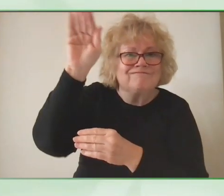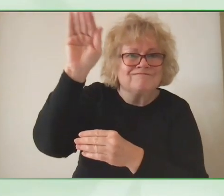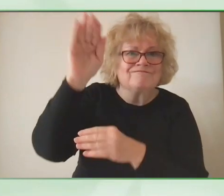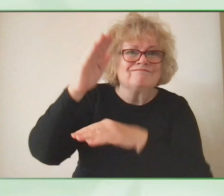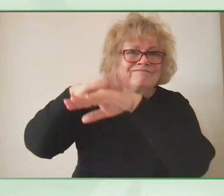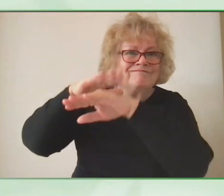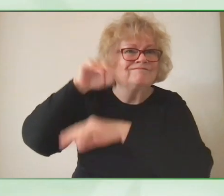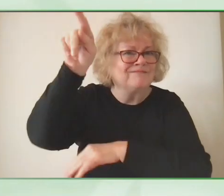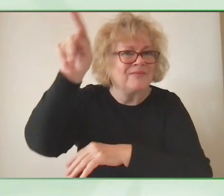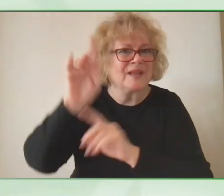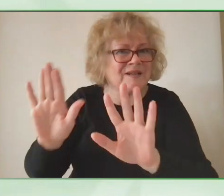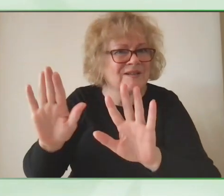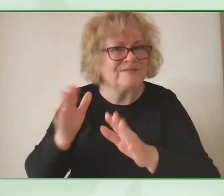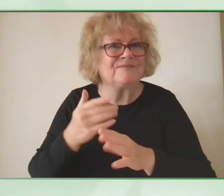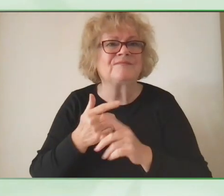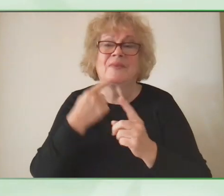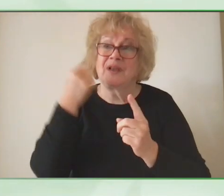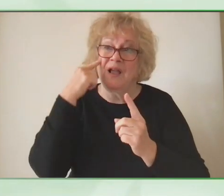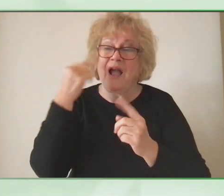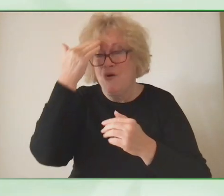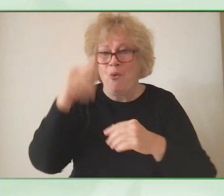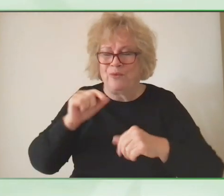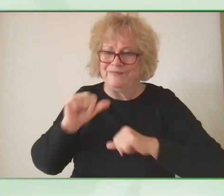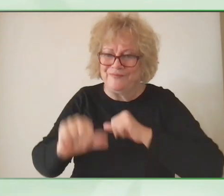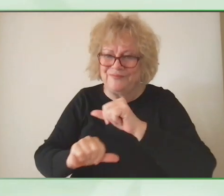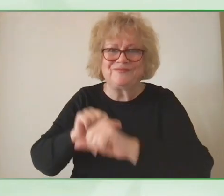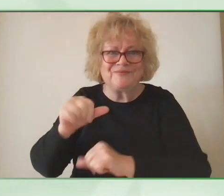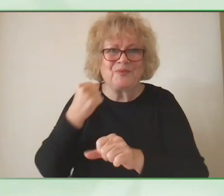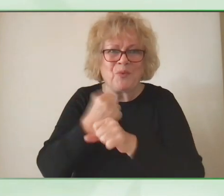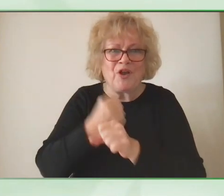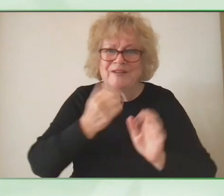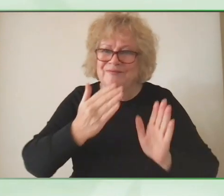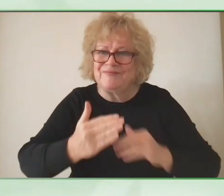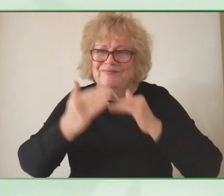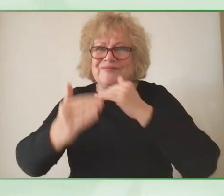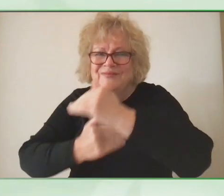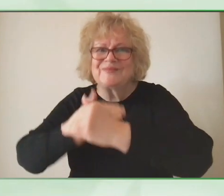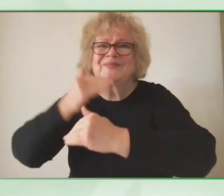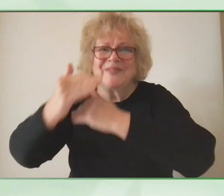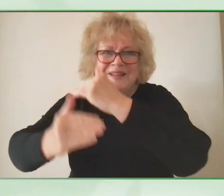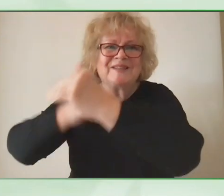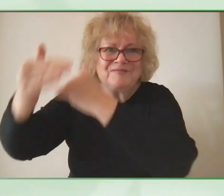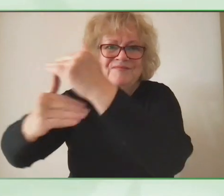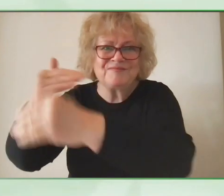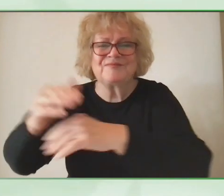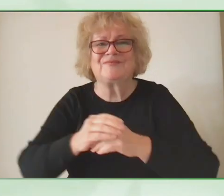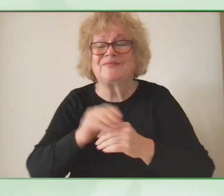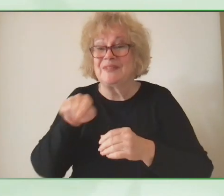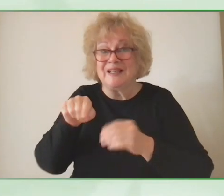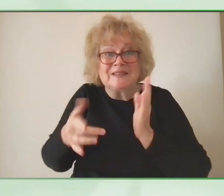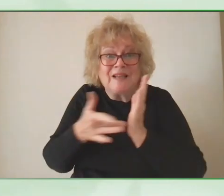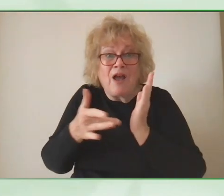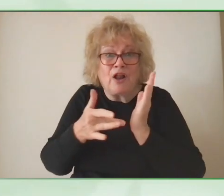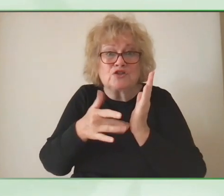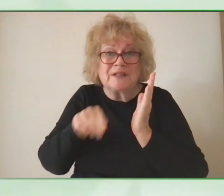you have a lot of players to deal with. You have government, you have business, education, health,